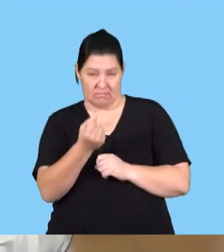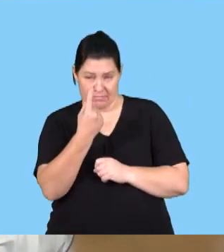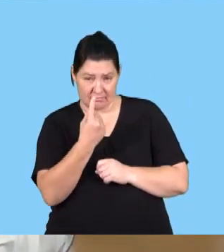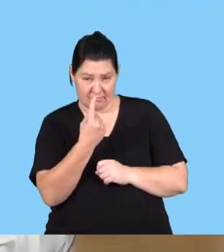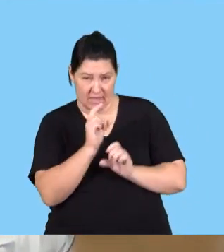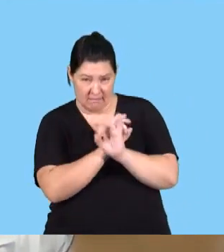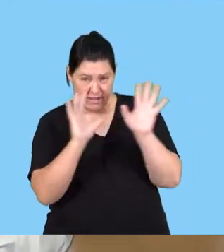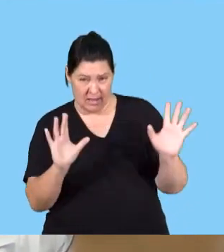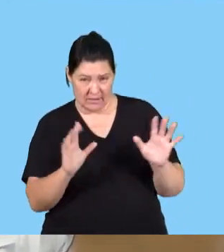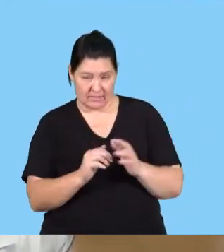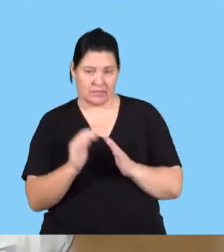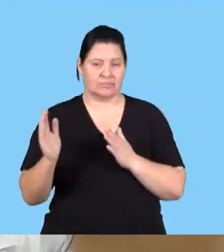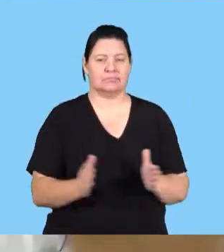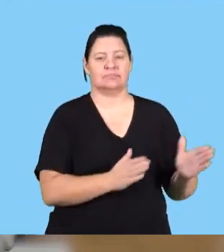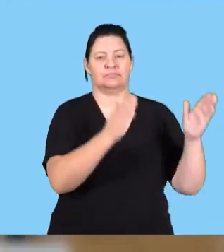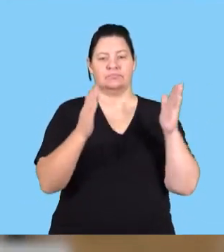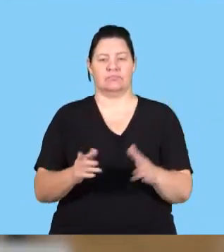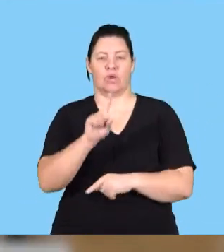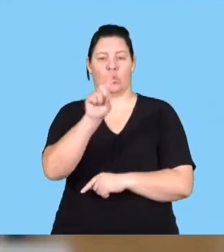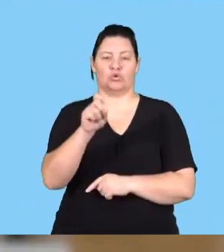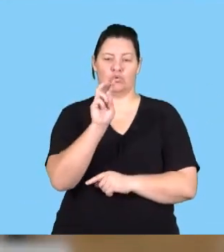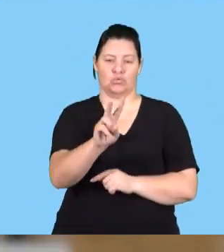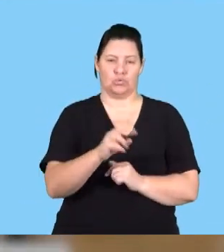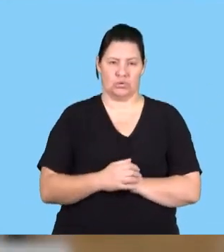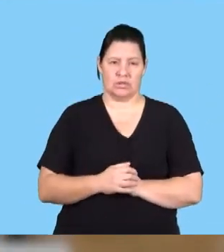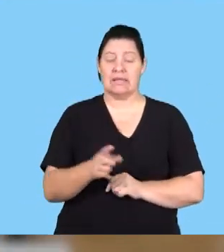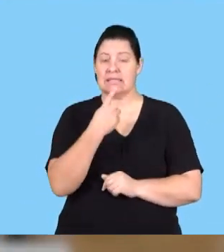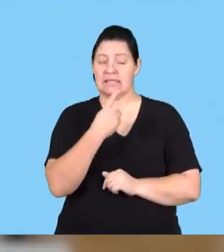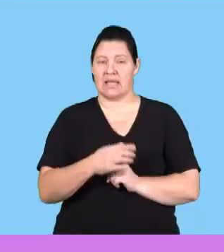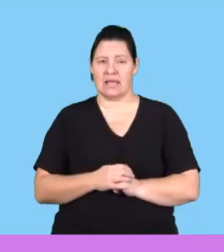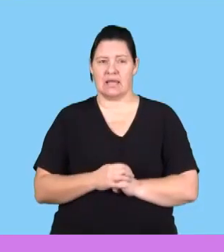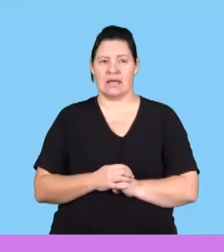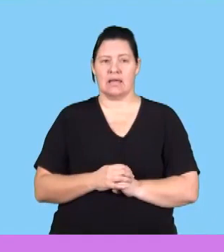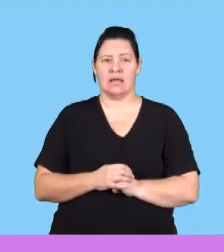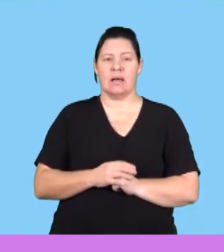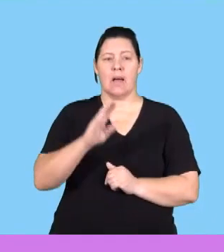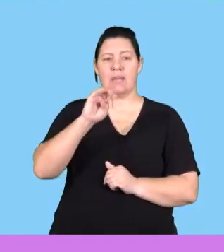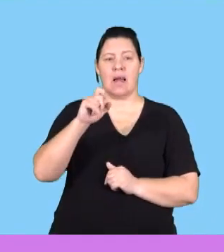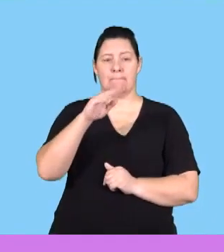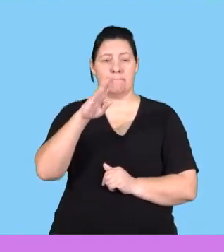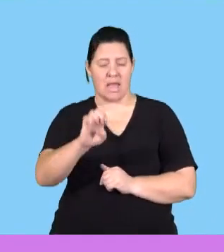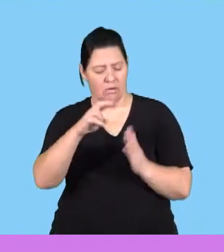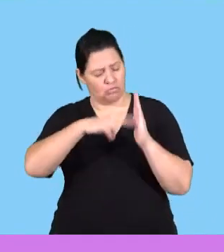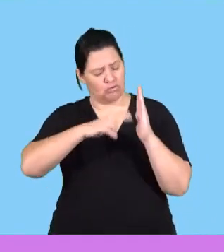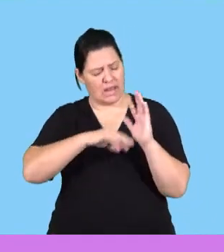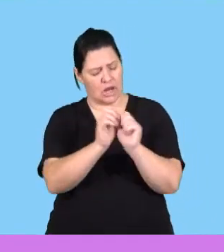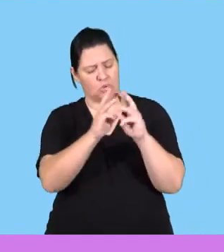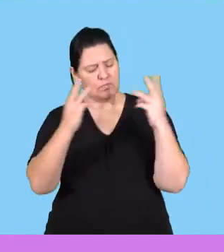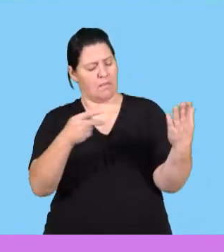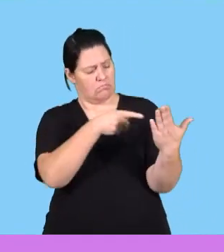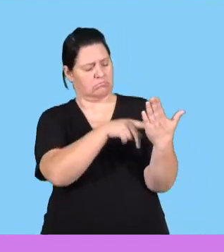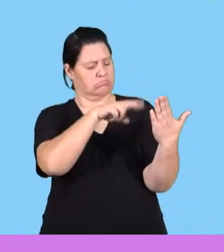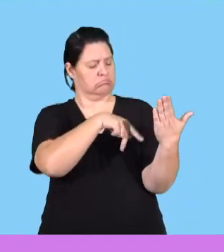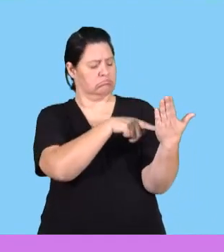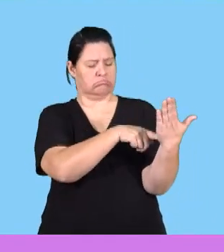scenarios. Okay, so I hope that is clear. I'll be moving now to question number 2. It says here, Mr. Malambe read an article